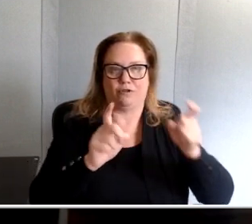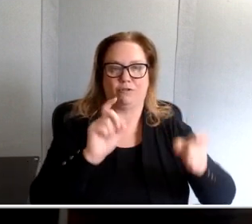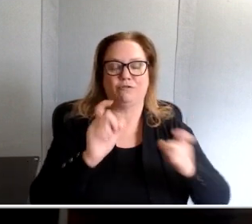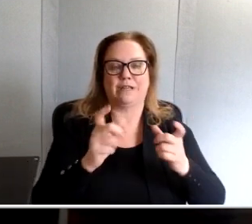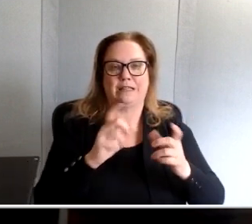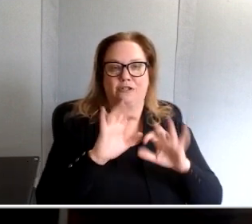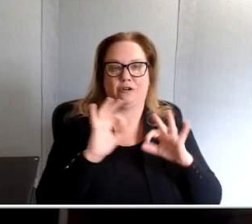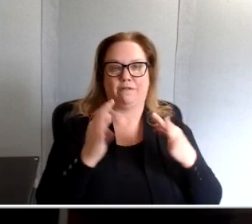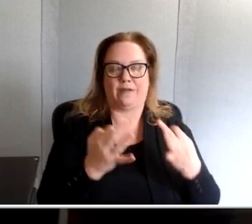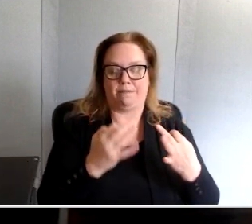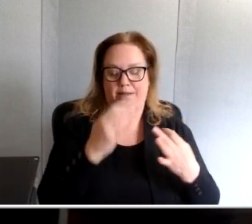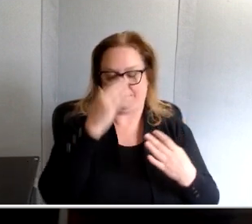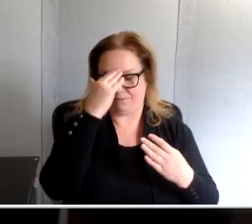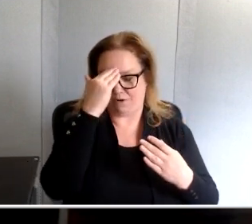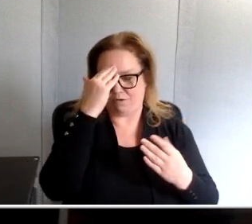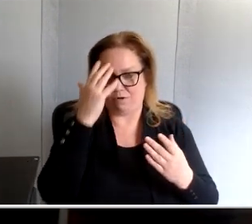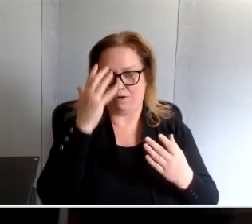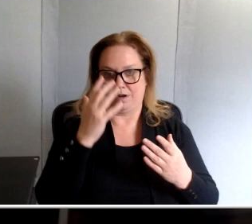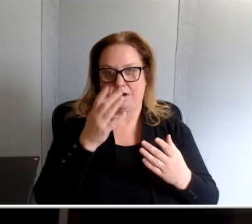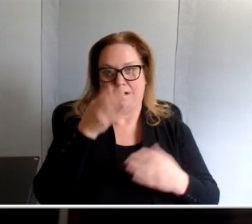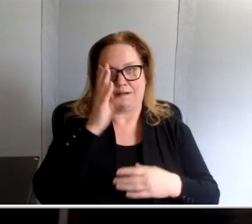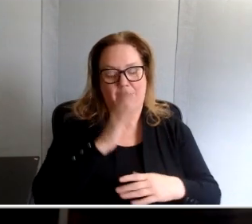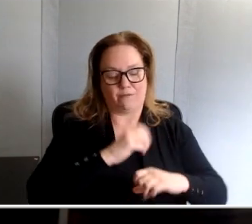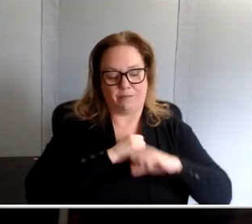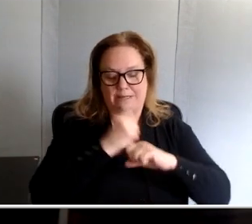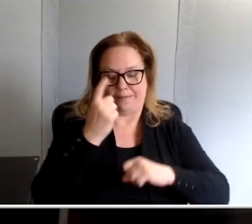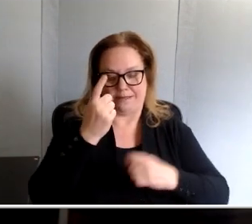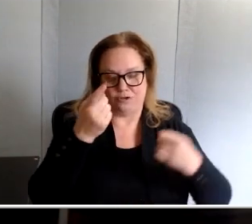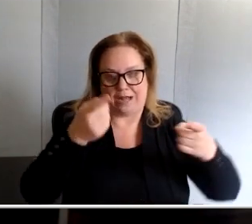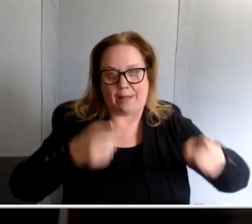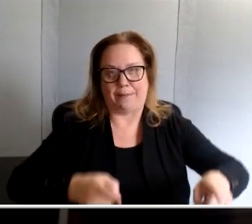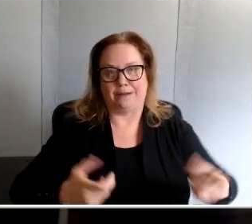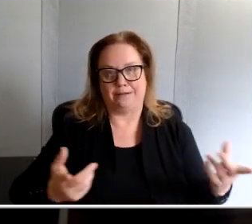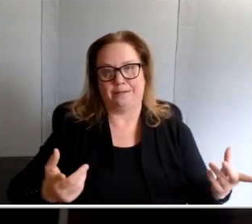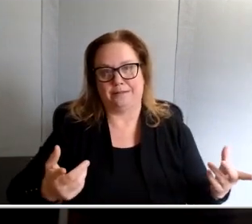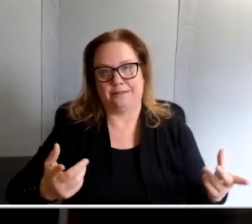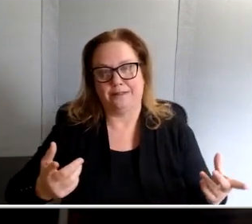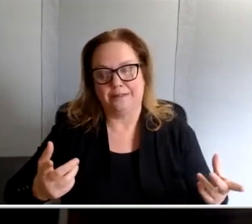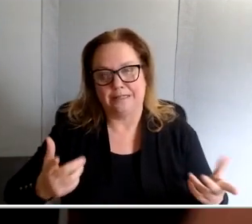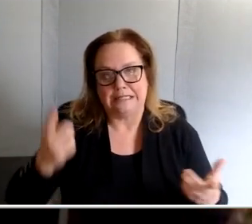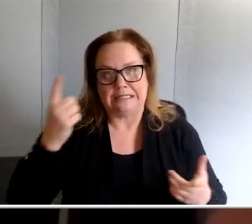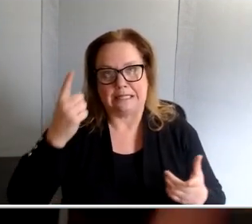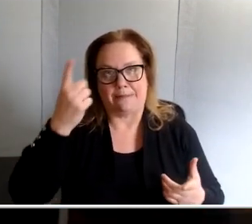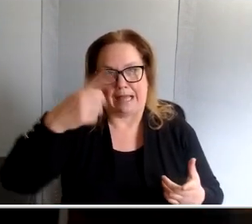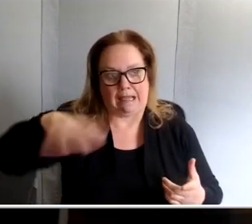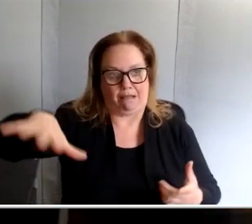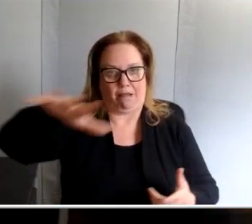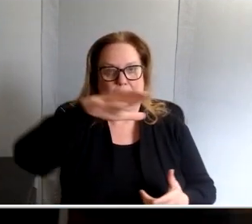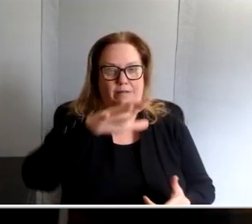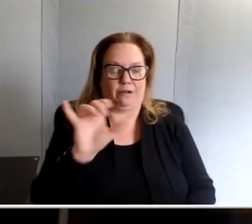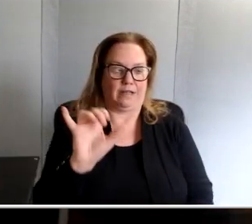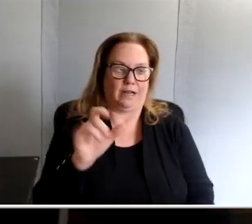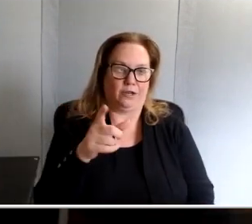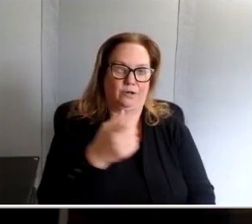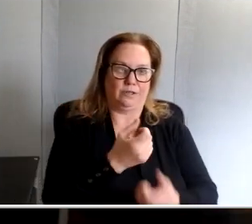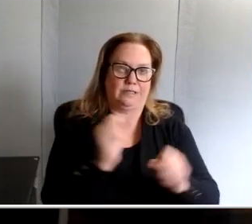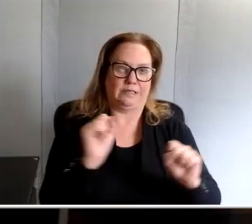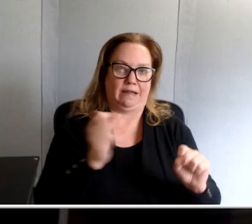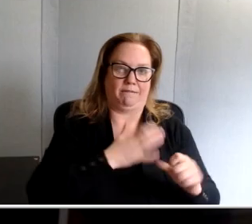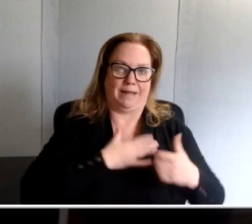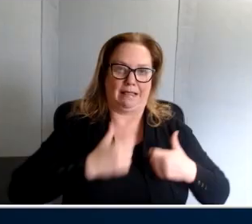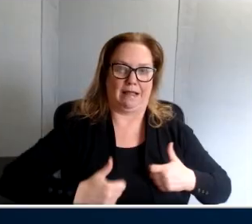members know what your wishes are. God forbid something should happen to you. It's somebody out there just like you that saved my